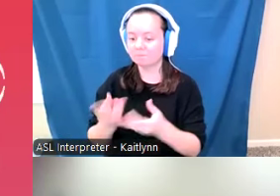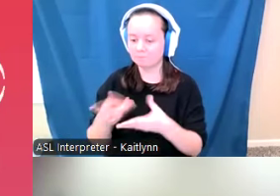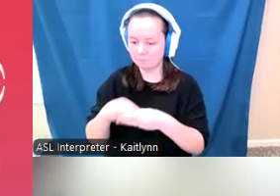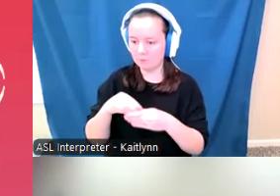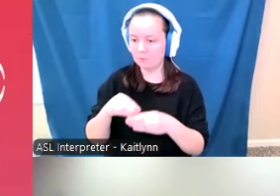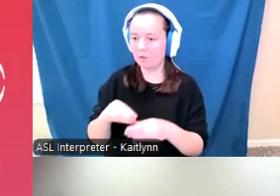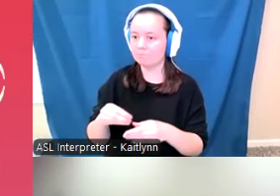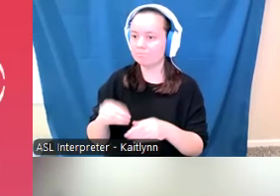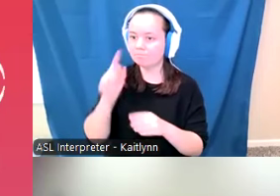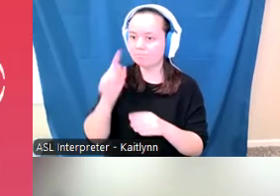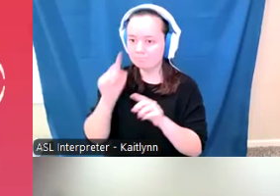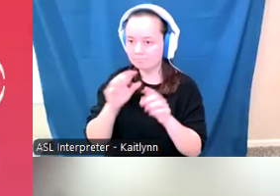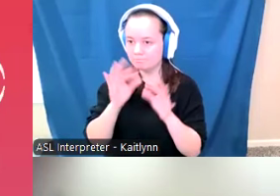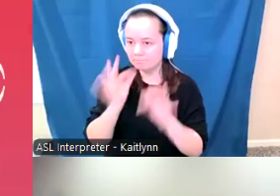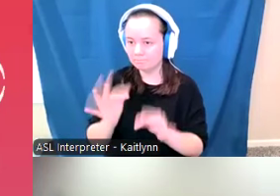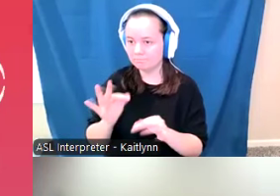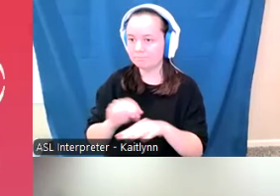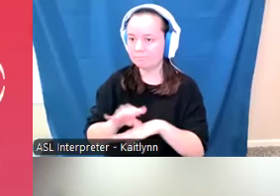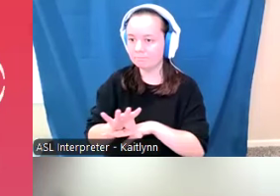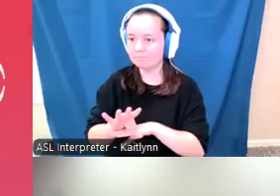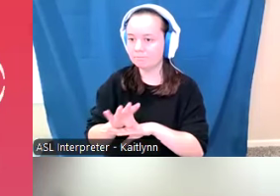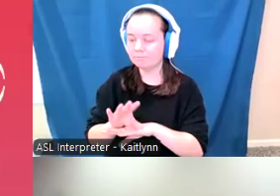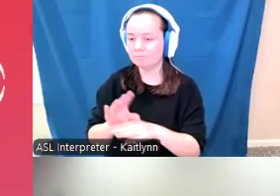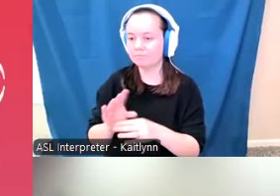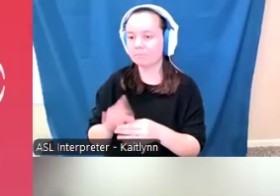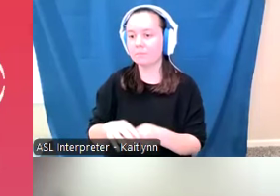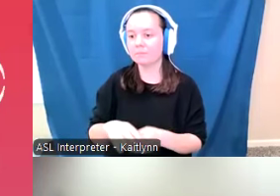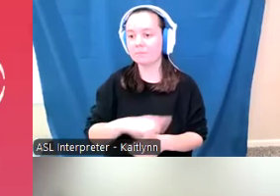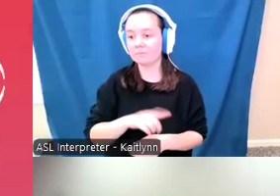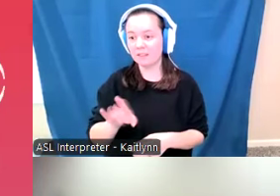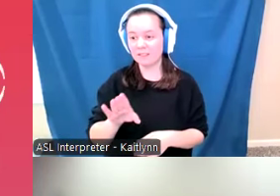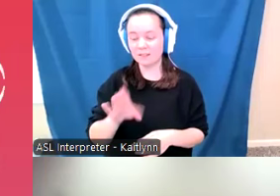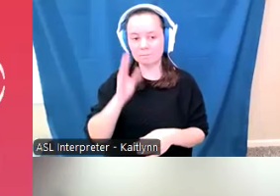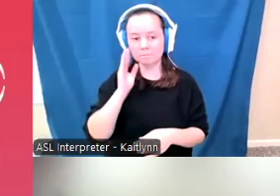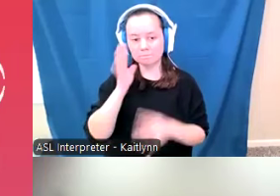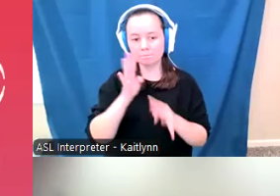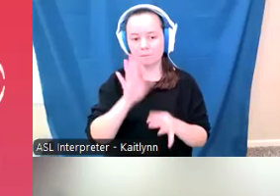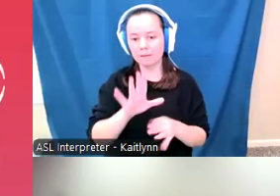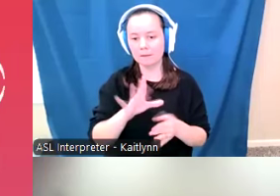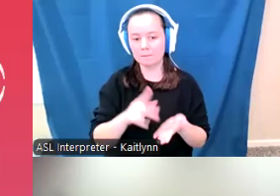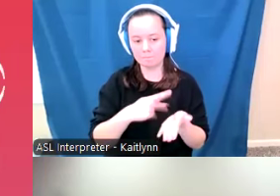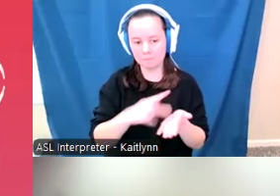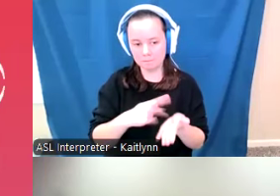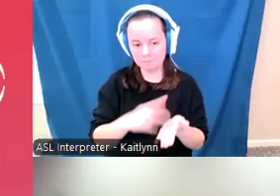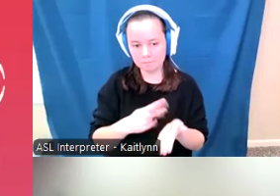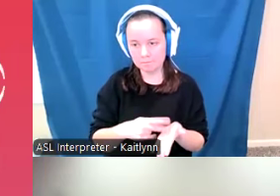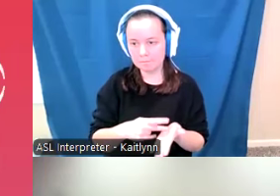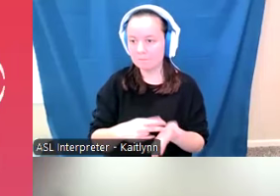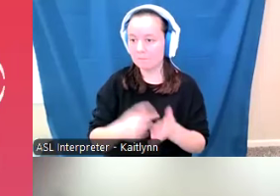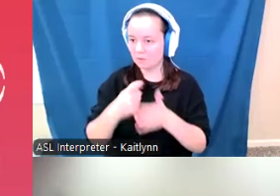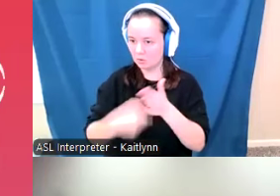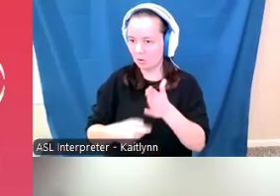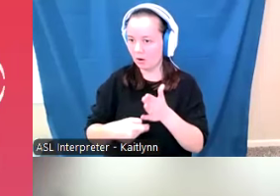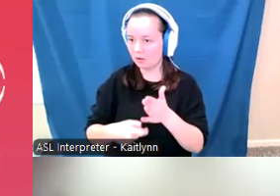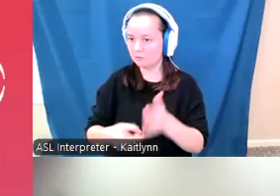determine compensation based on the payment that they receive, the cost of giving these services, and the